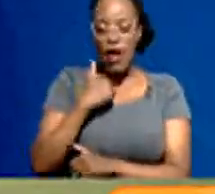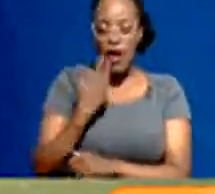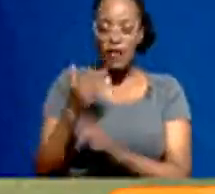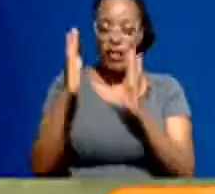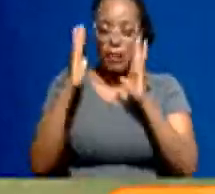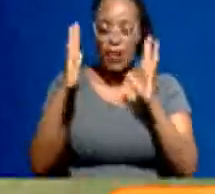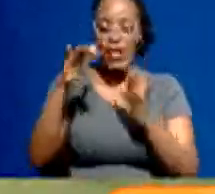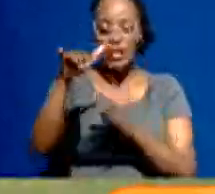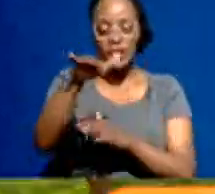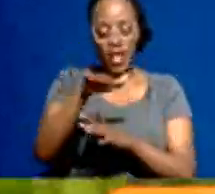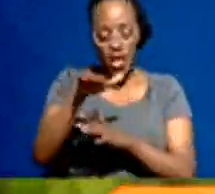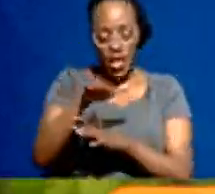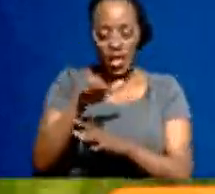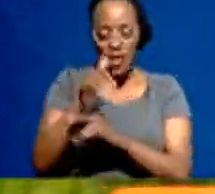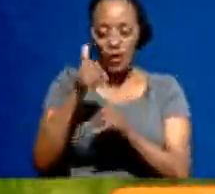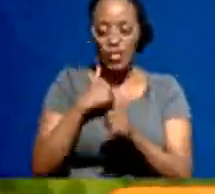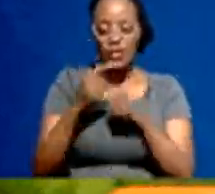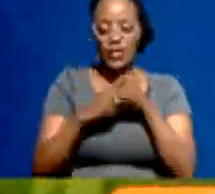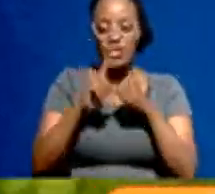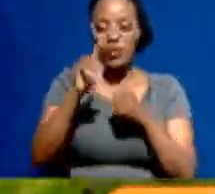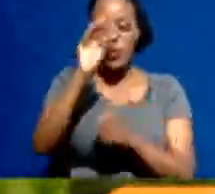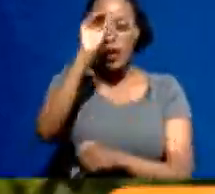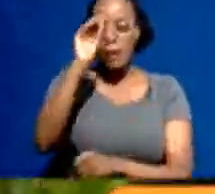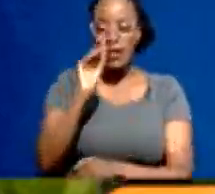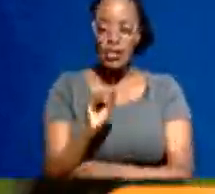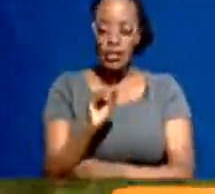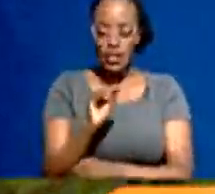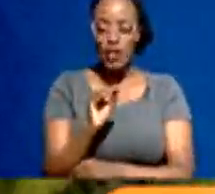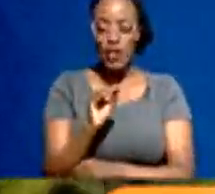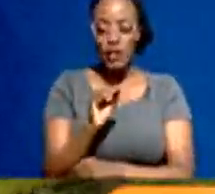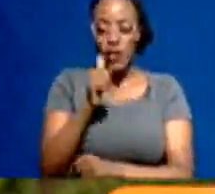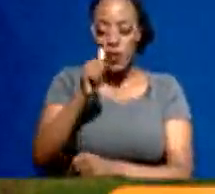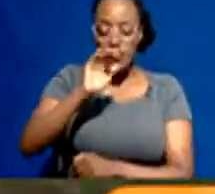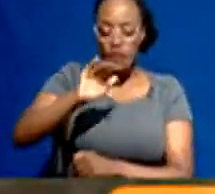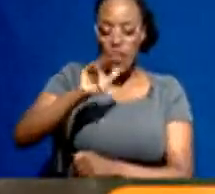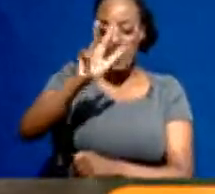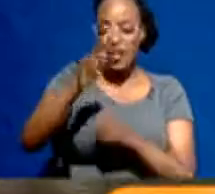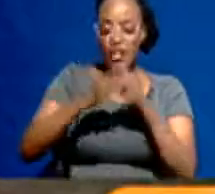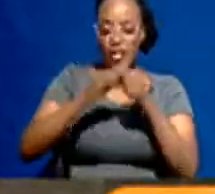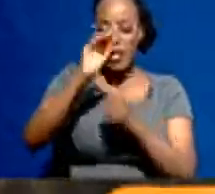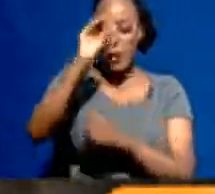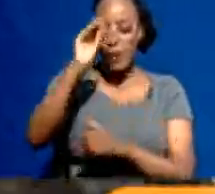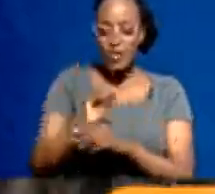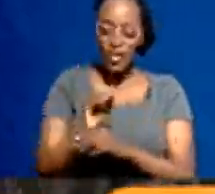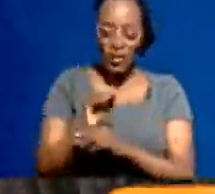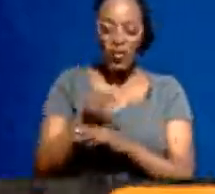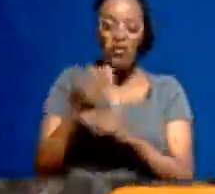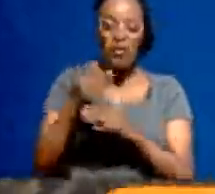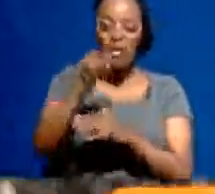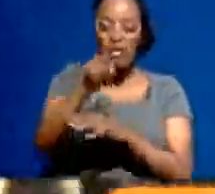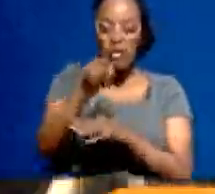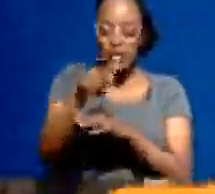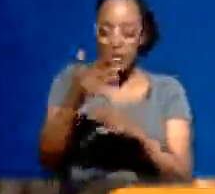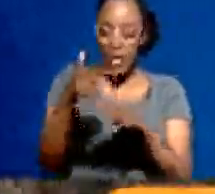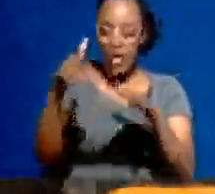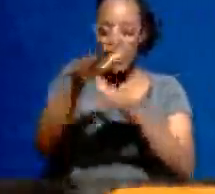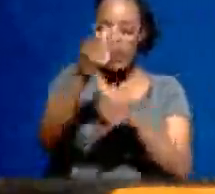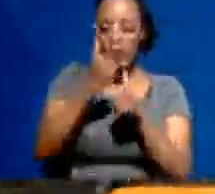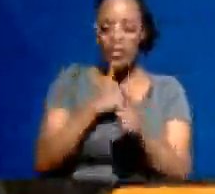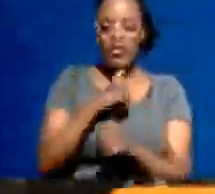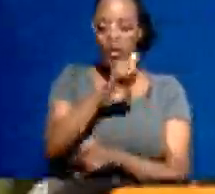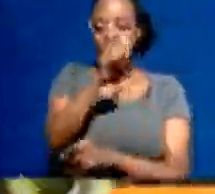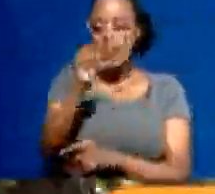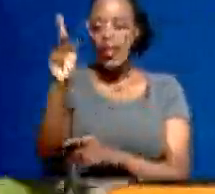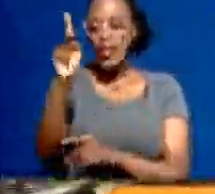of mangrove forests at 61%. The remaining 39% of the cover is shared by the other four